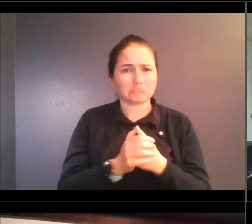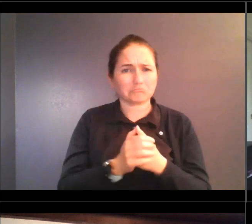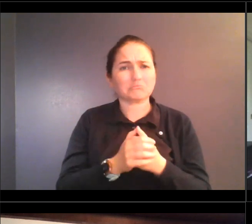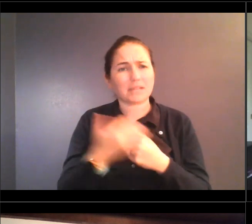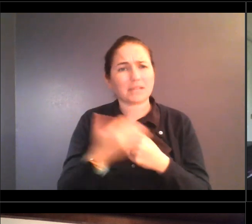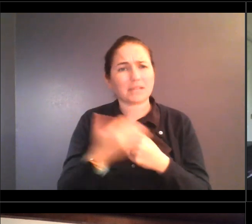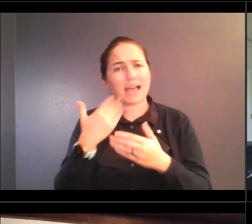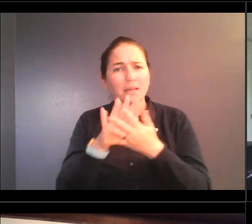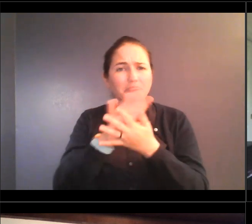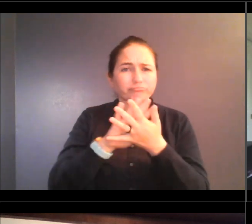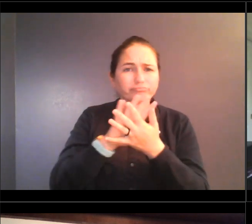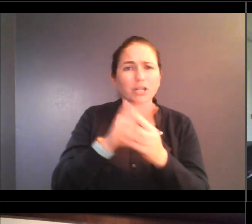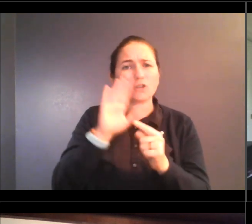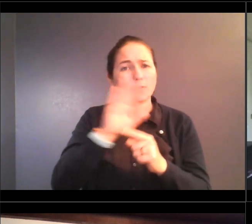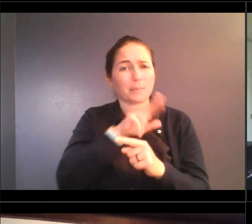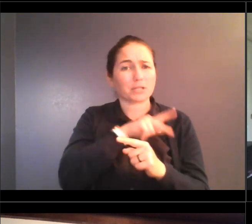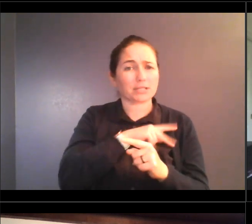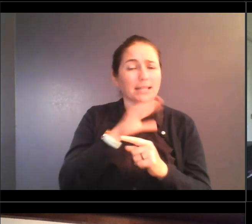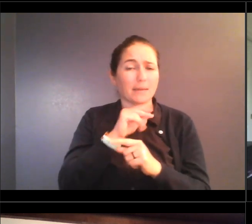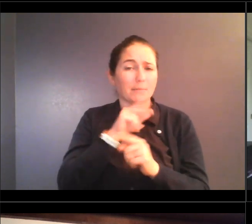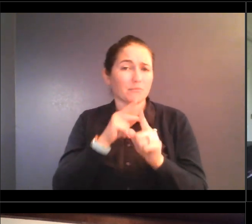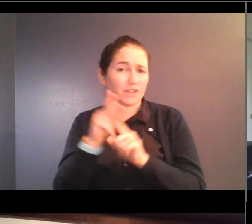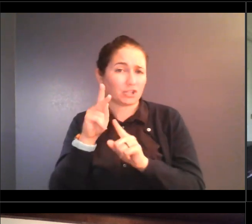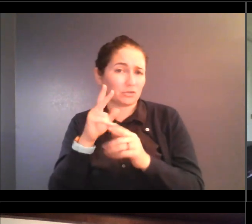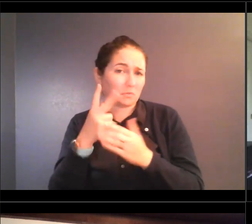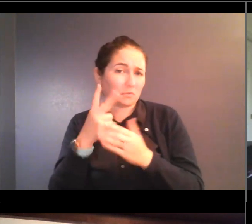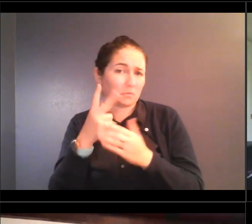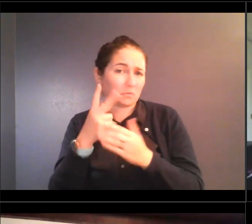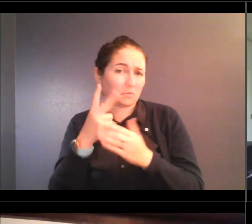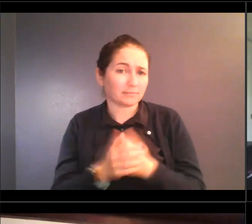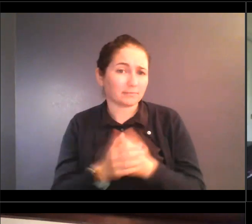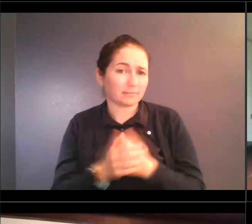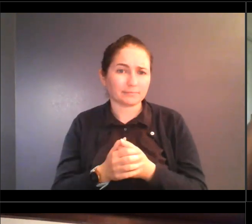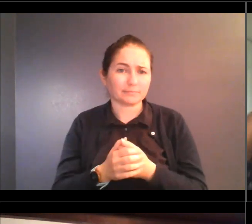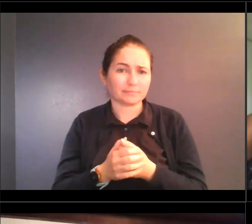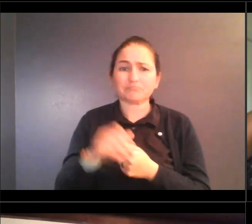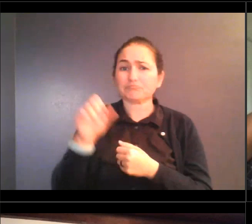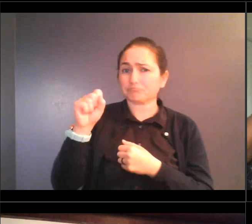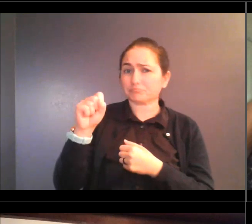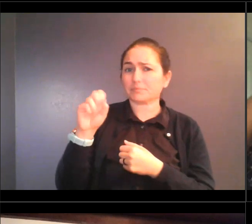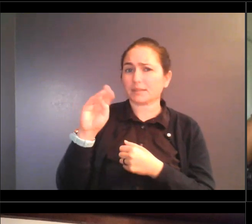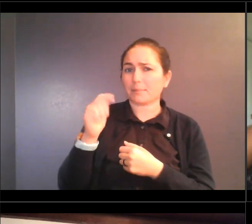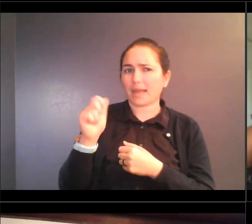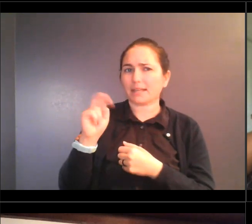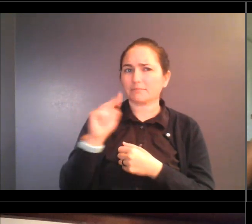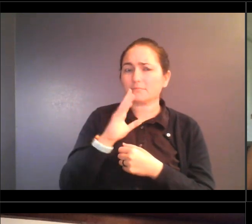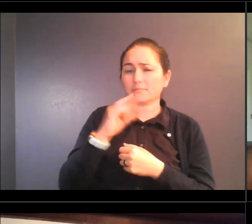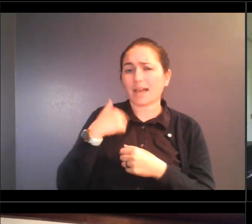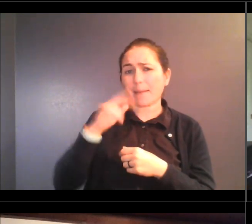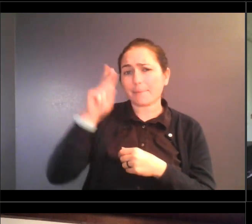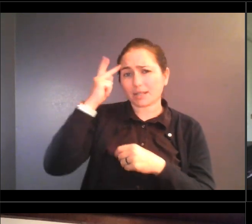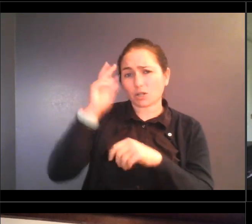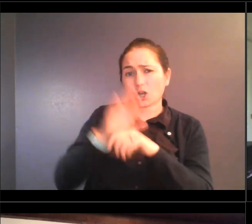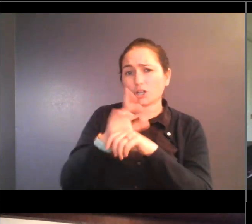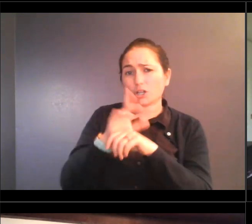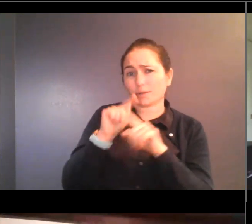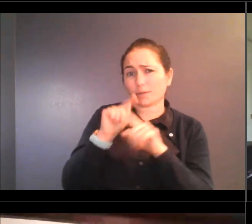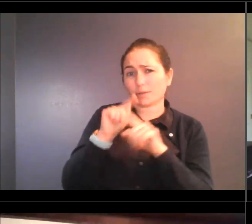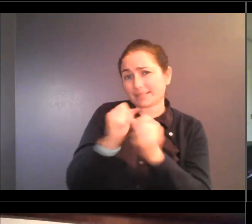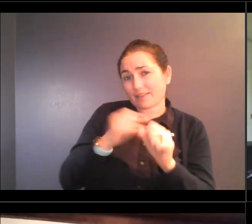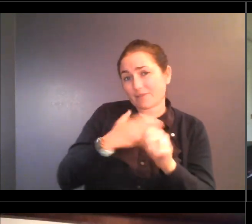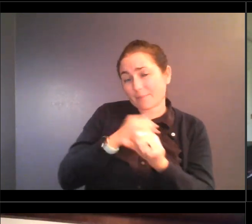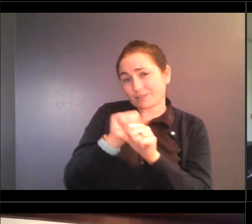a blend of your personal and professional. And I get pretty political on Twitter, but I'm safe in my job too. So that's